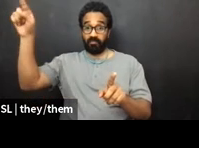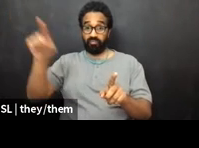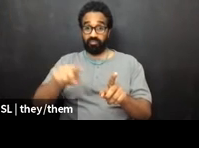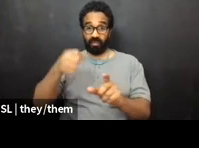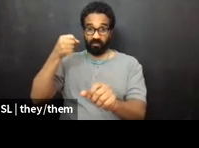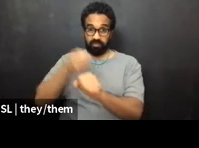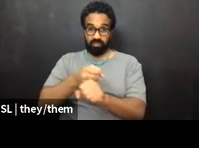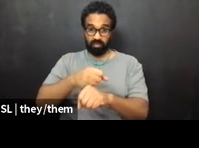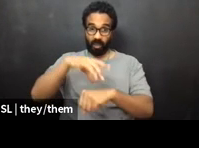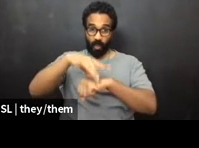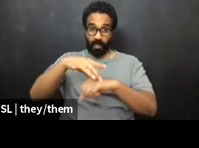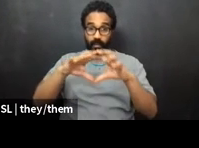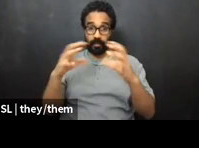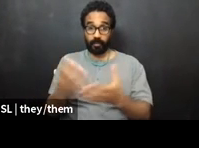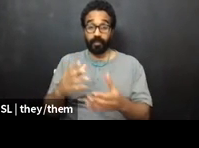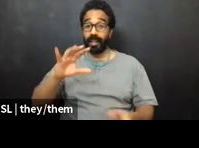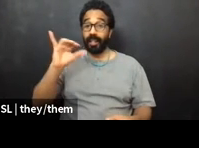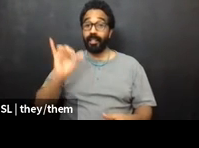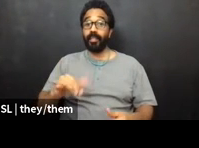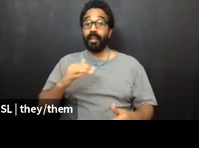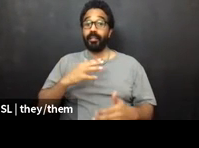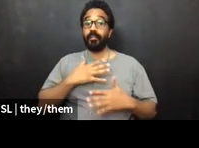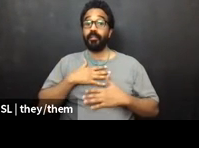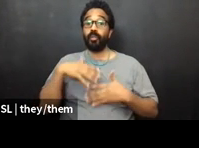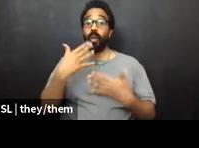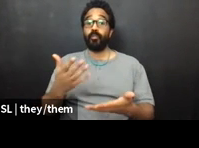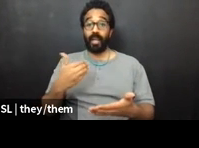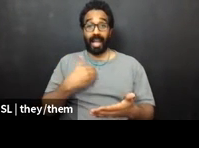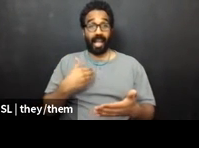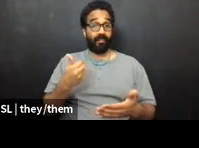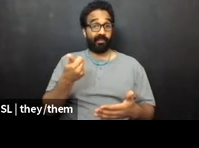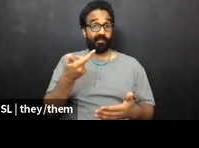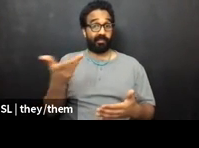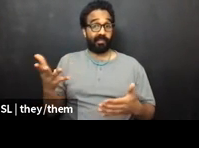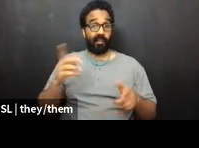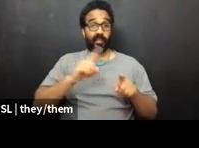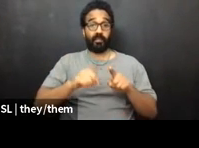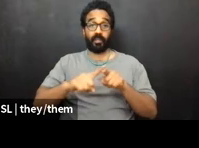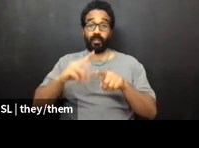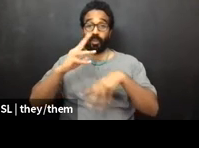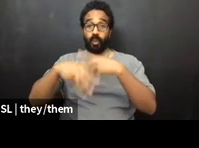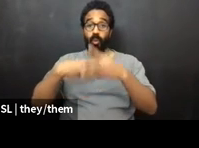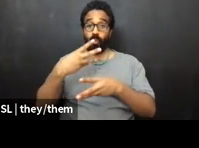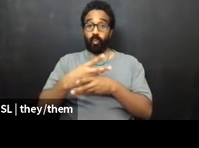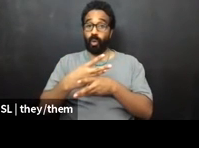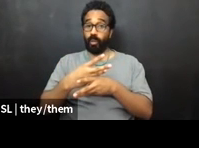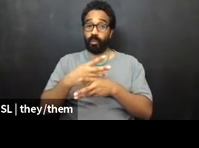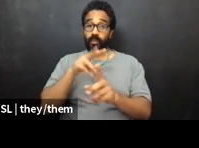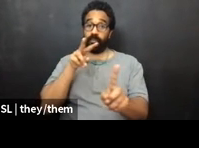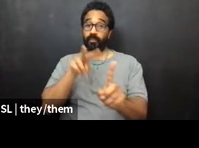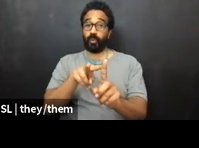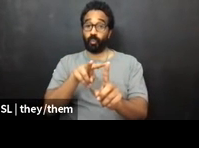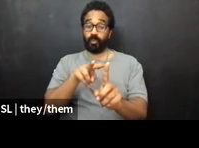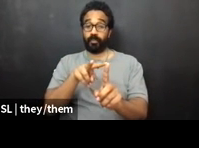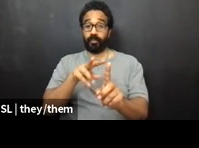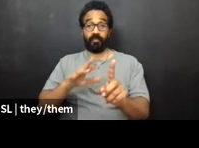But this is an acknowledgement that there are many different worldviews out there. There are many different approaches to people experiencing their surroundings and